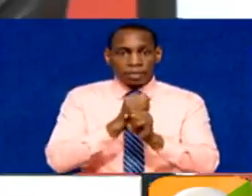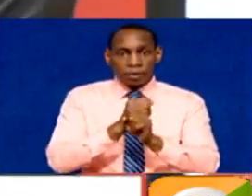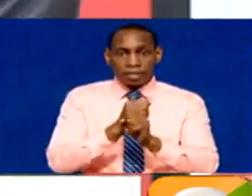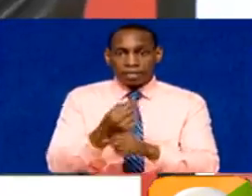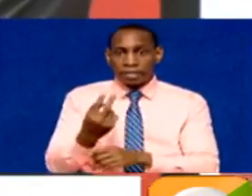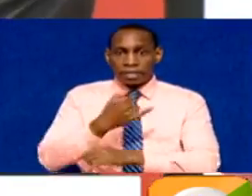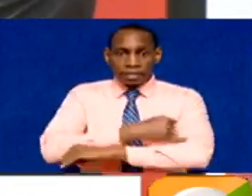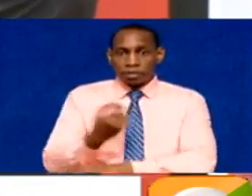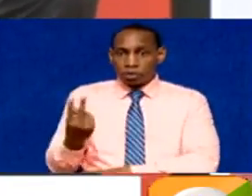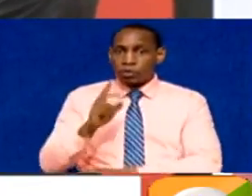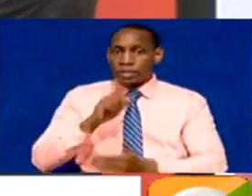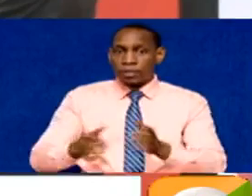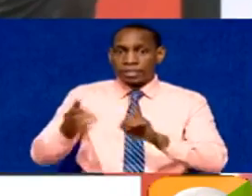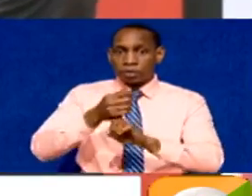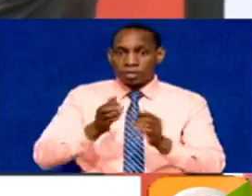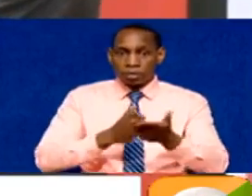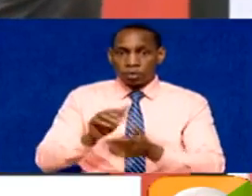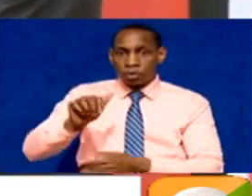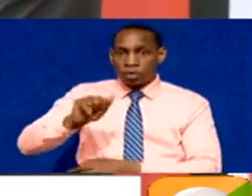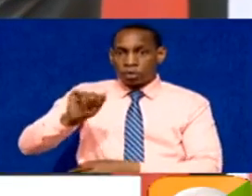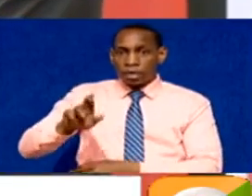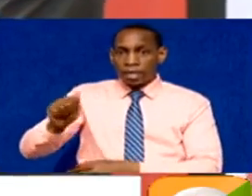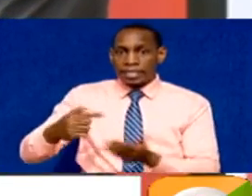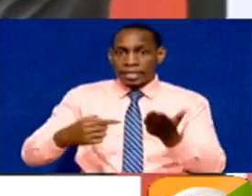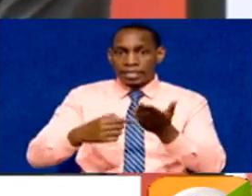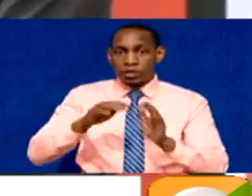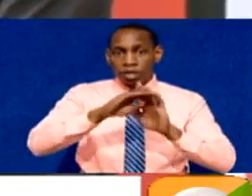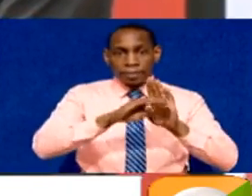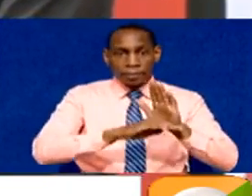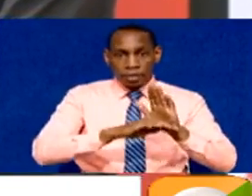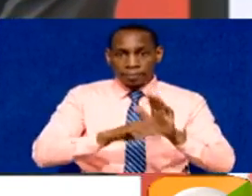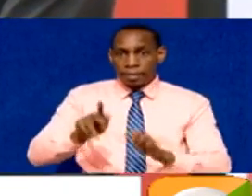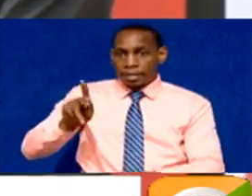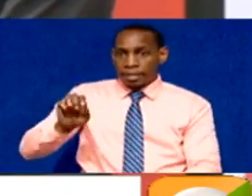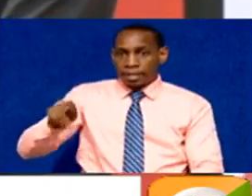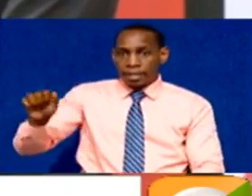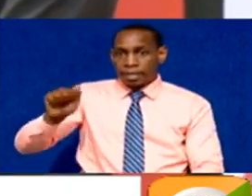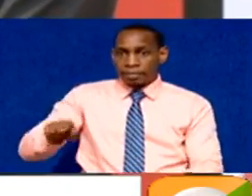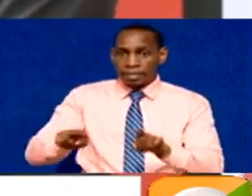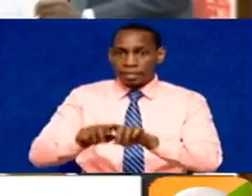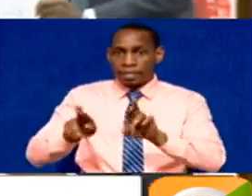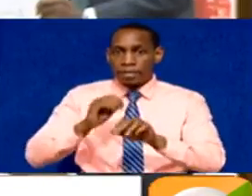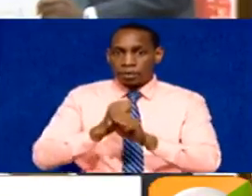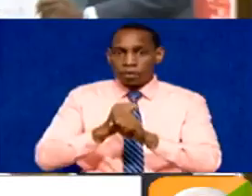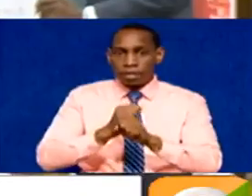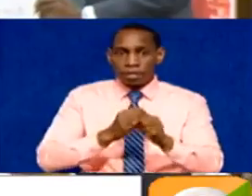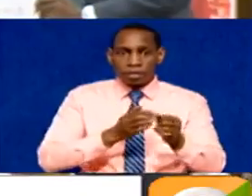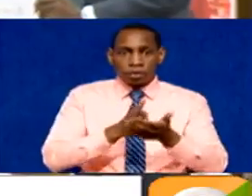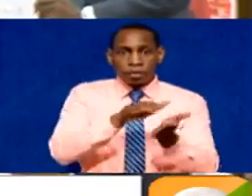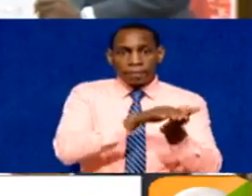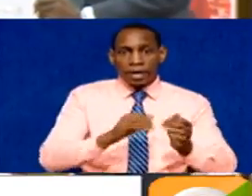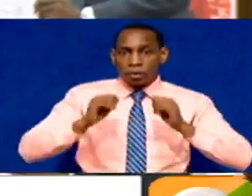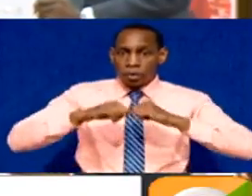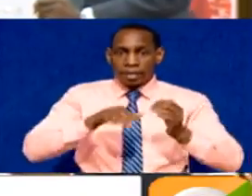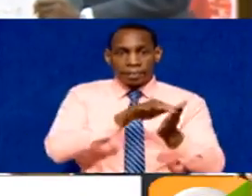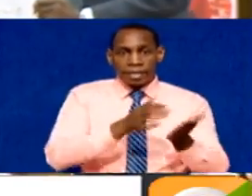the two institutions say, will be achieved through the Ajira Digital program by Kepsa and Ready to Work by the lender. In the